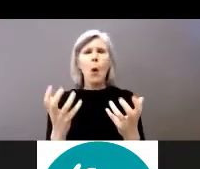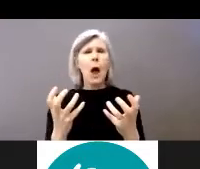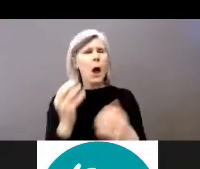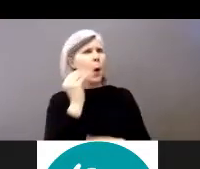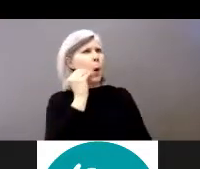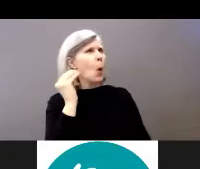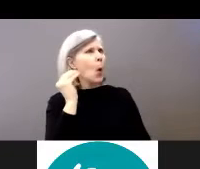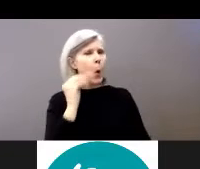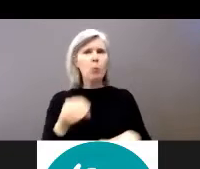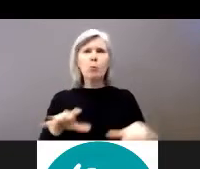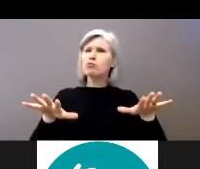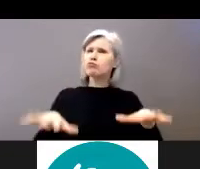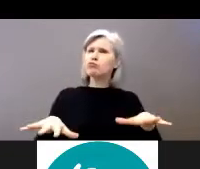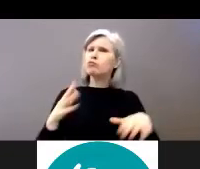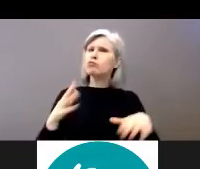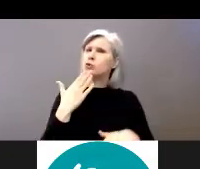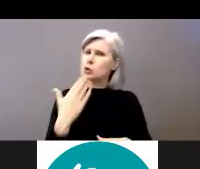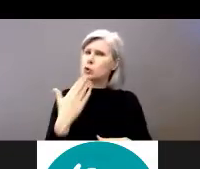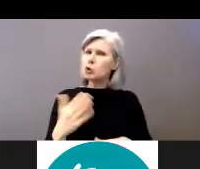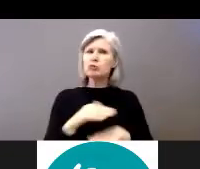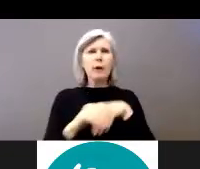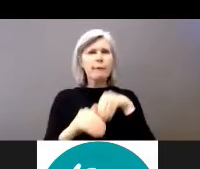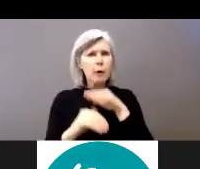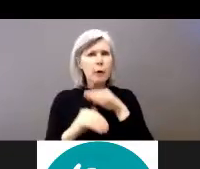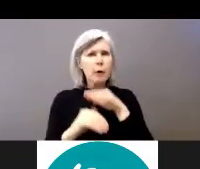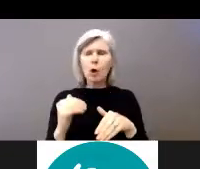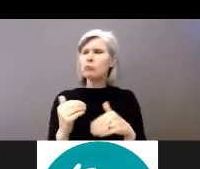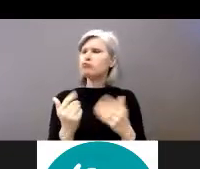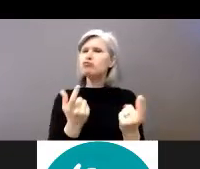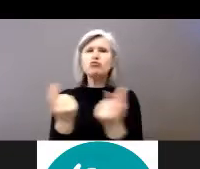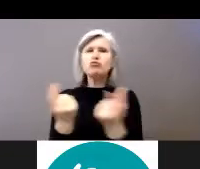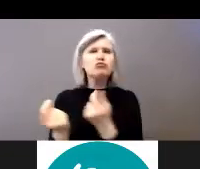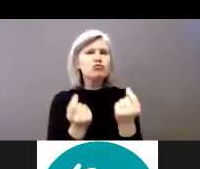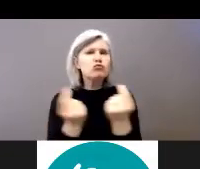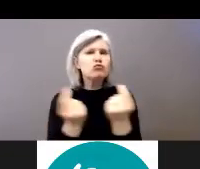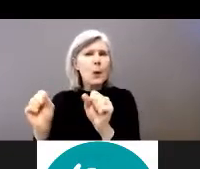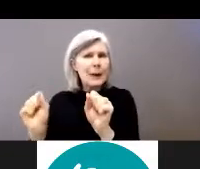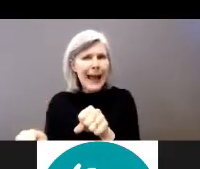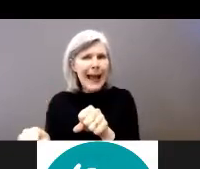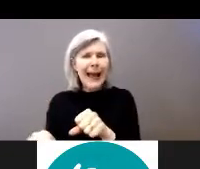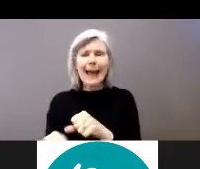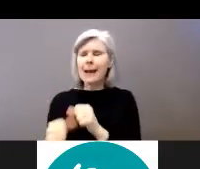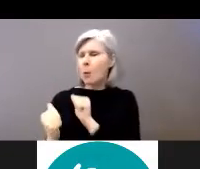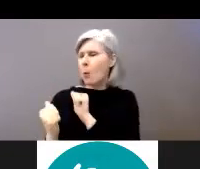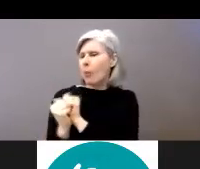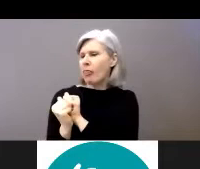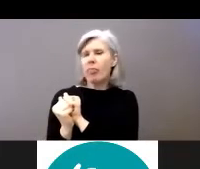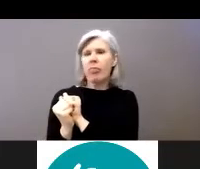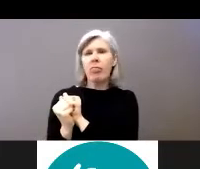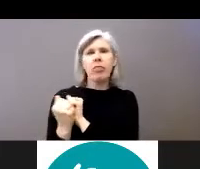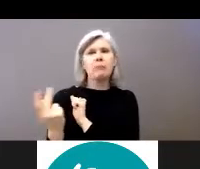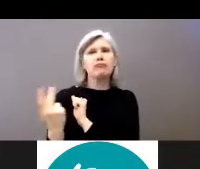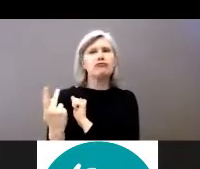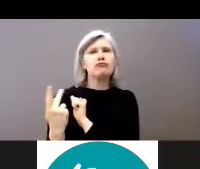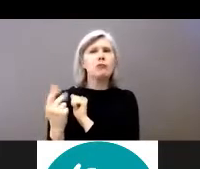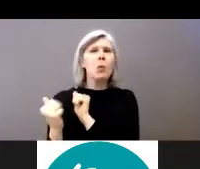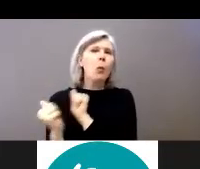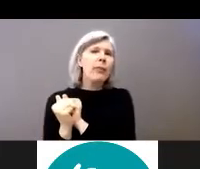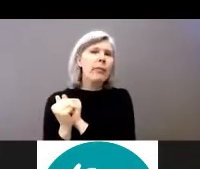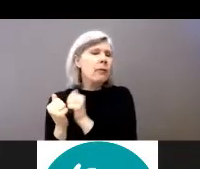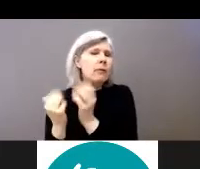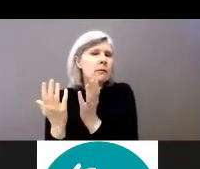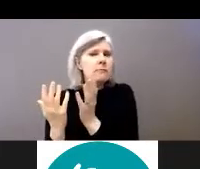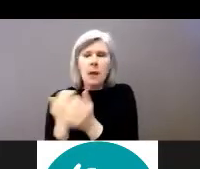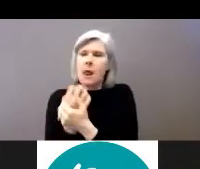purposeful to do, and someone to love and be relatively healthy. But not everyone is this lucky. And